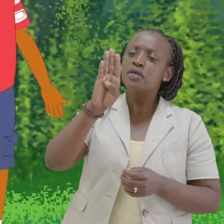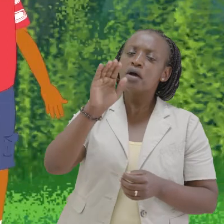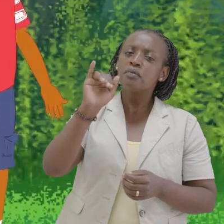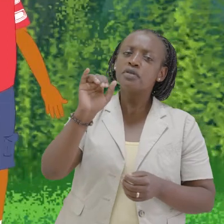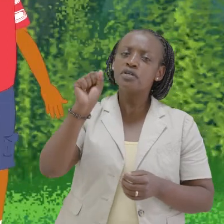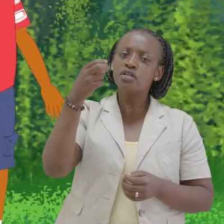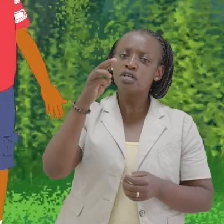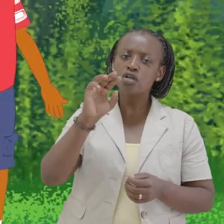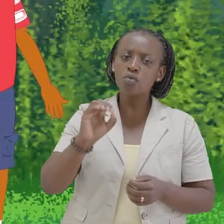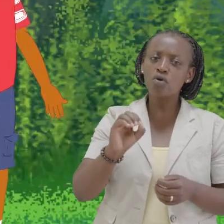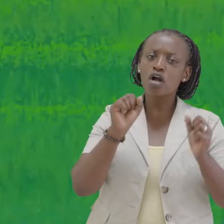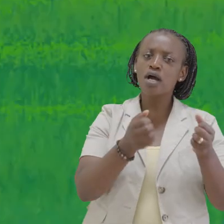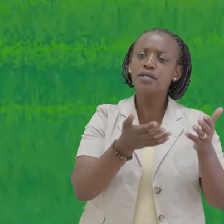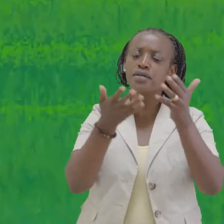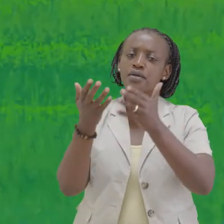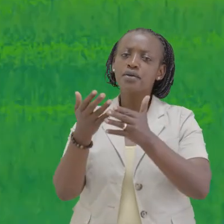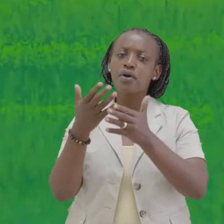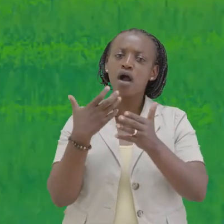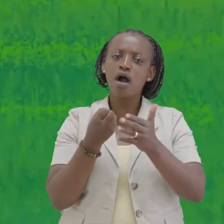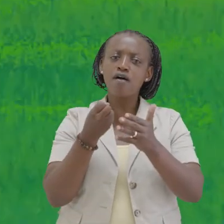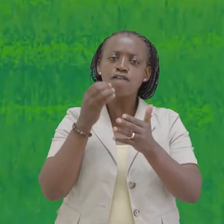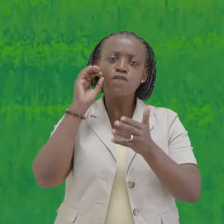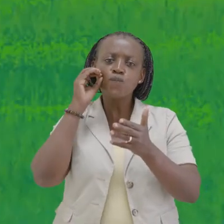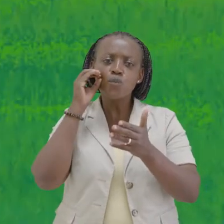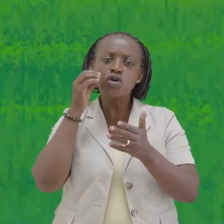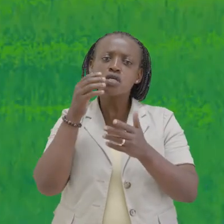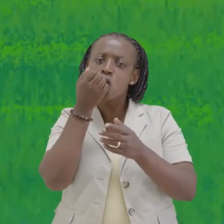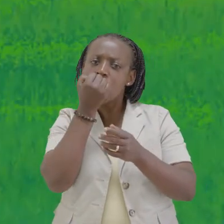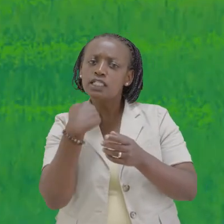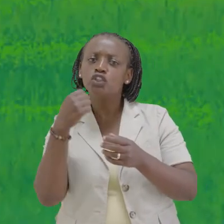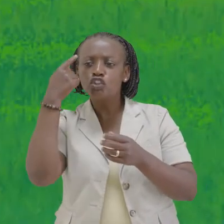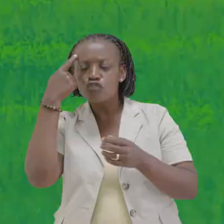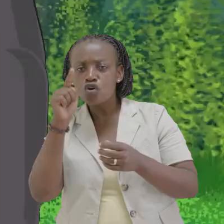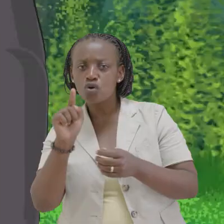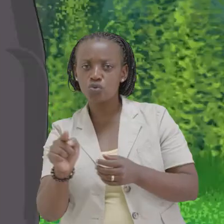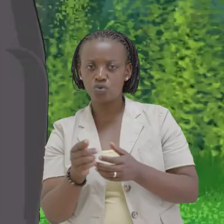Yes. Mr. Pishimo, we have bought some extra mangoes for you.